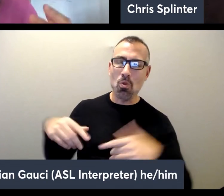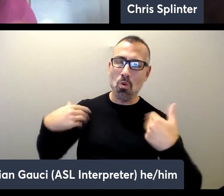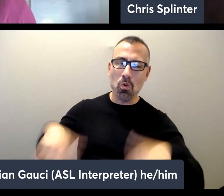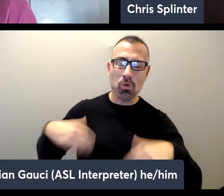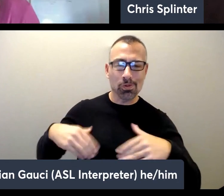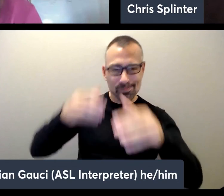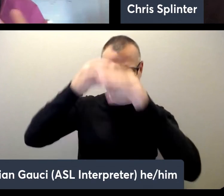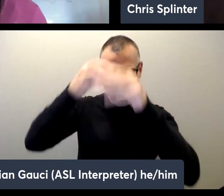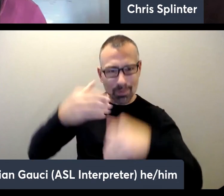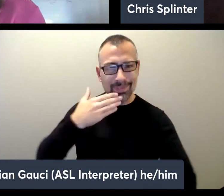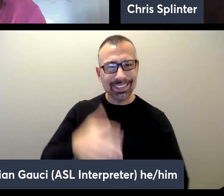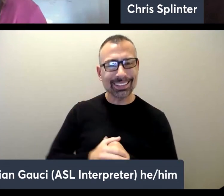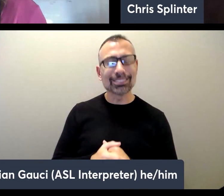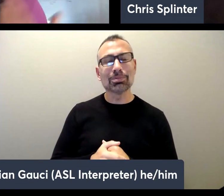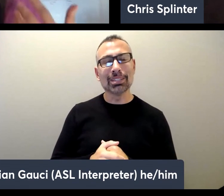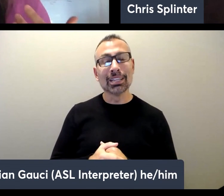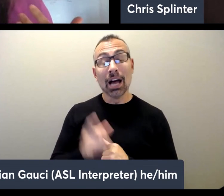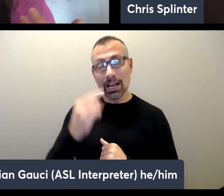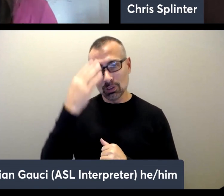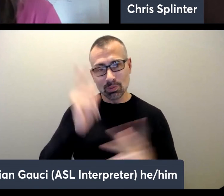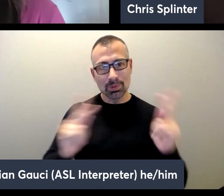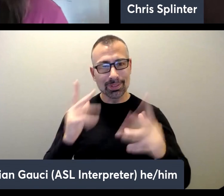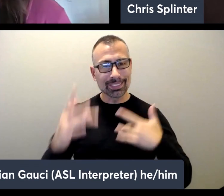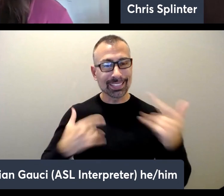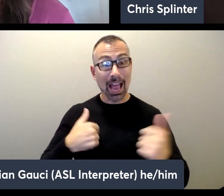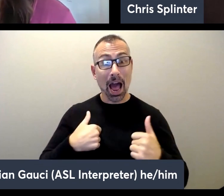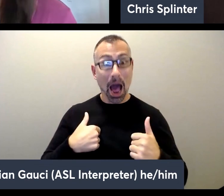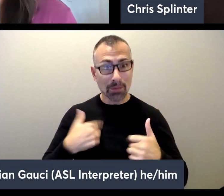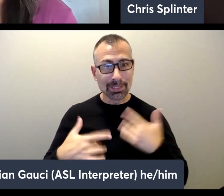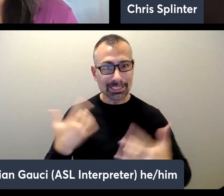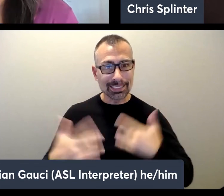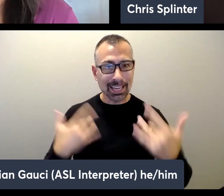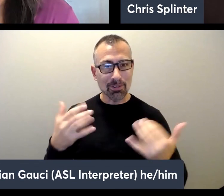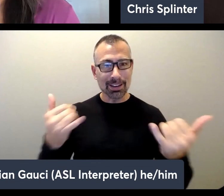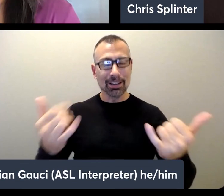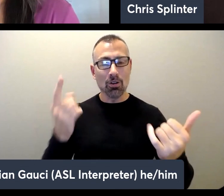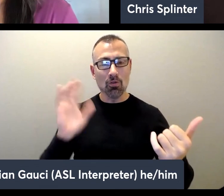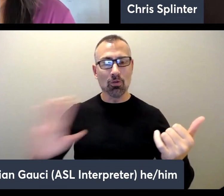And I know people are so excited. I'm excited right now for what you